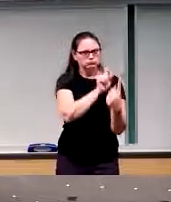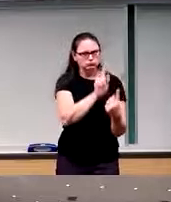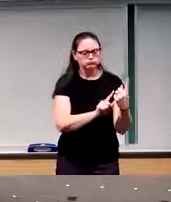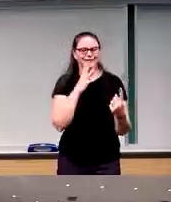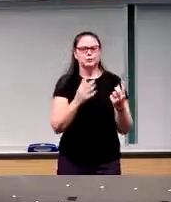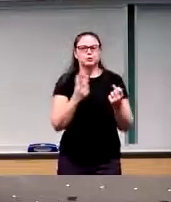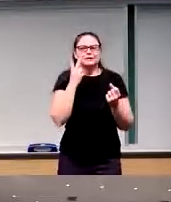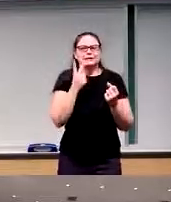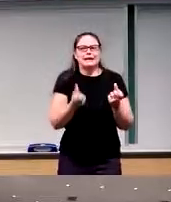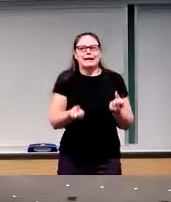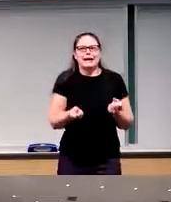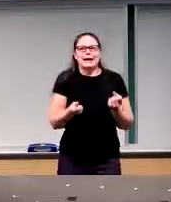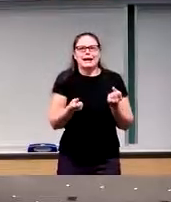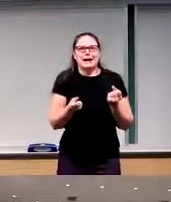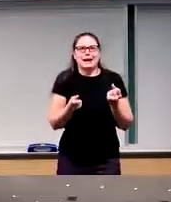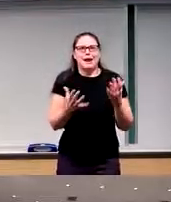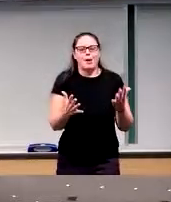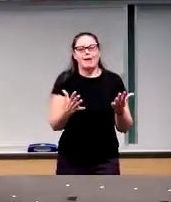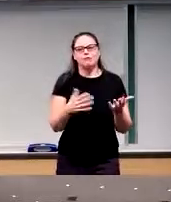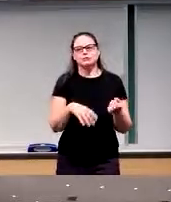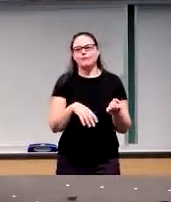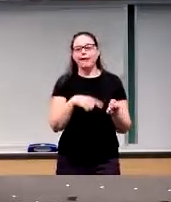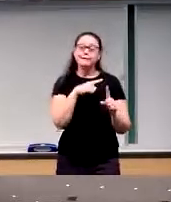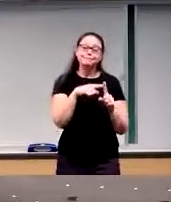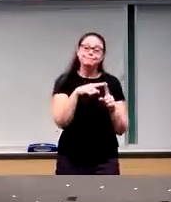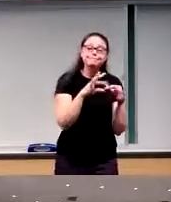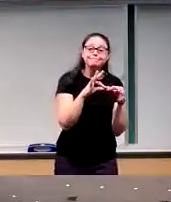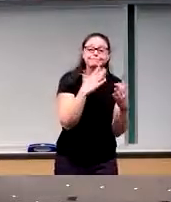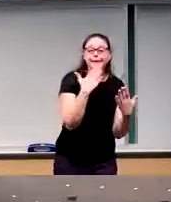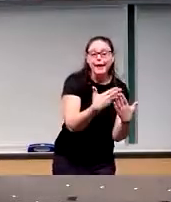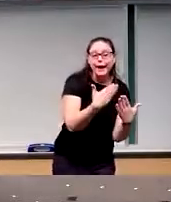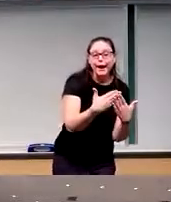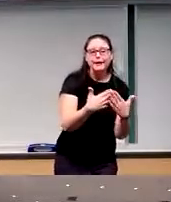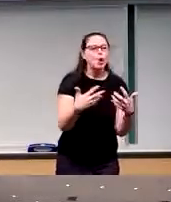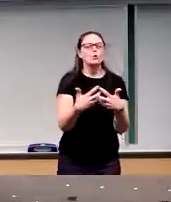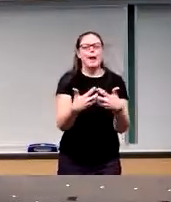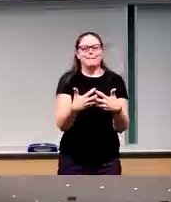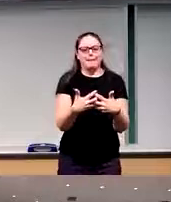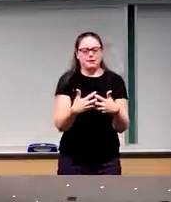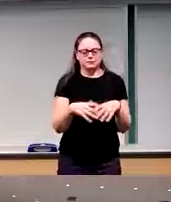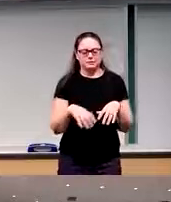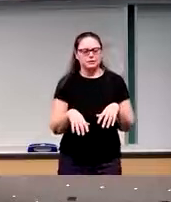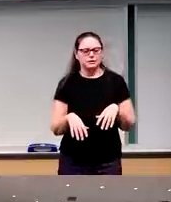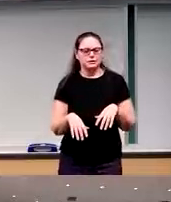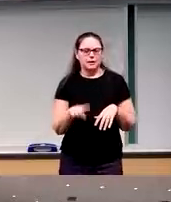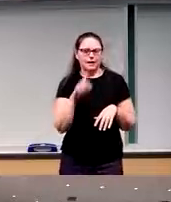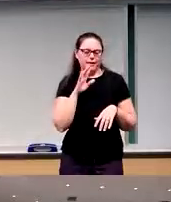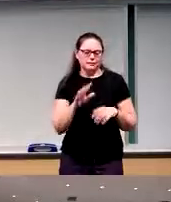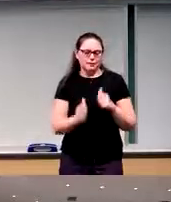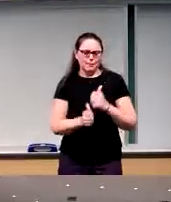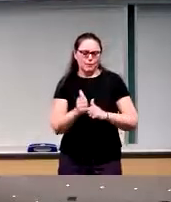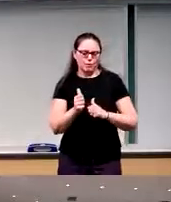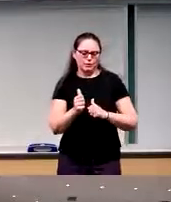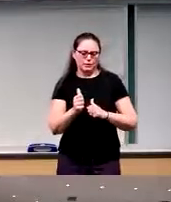much of a complement or a substitute, because there's that conversation that, and this is mostly once again